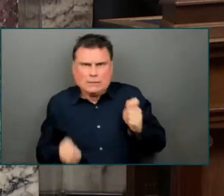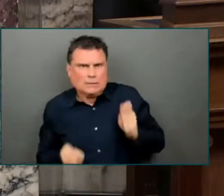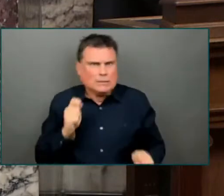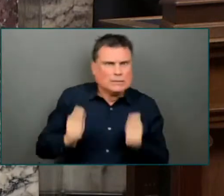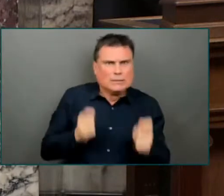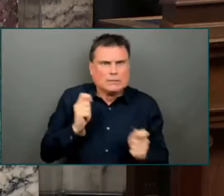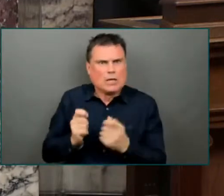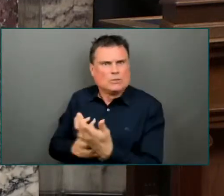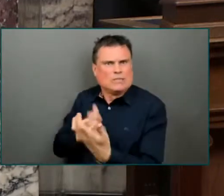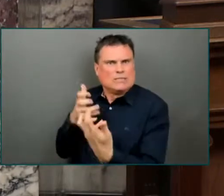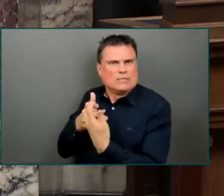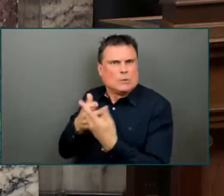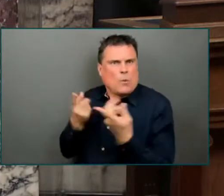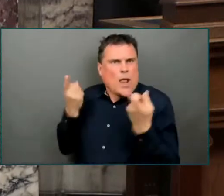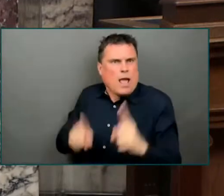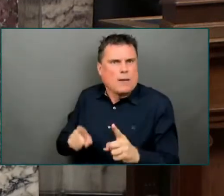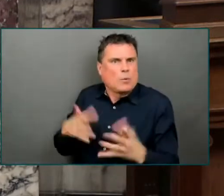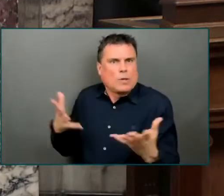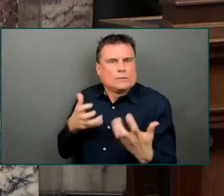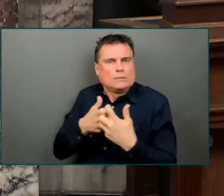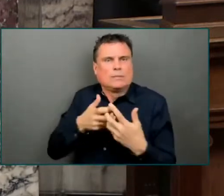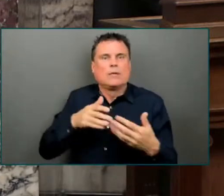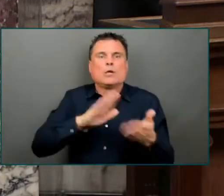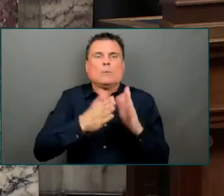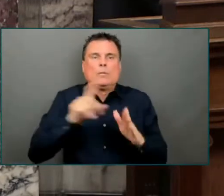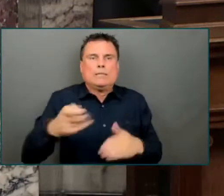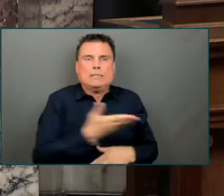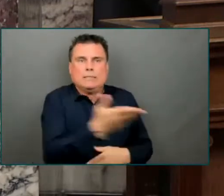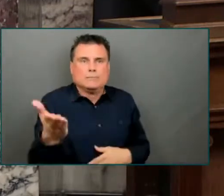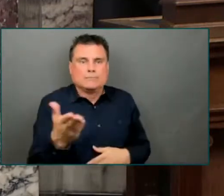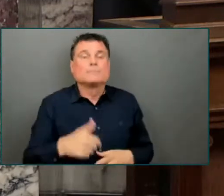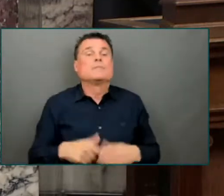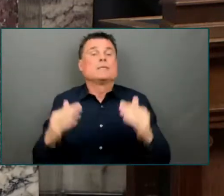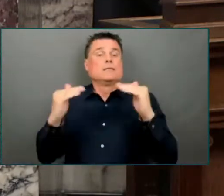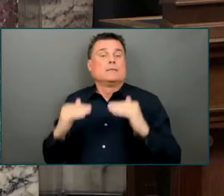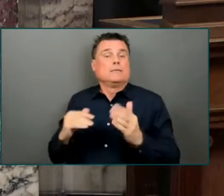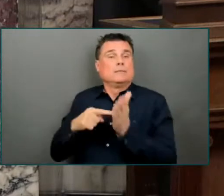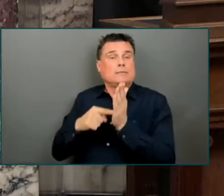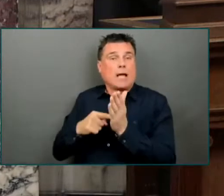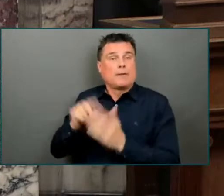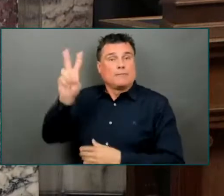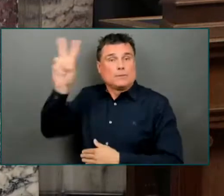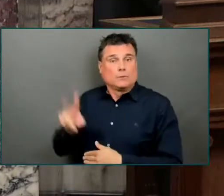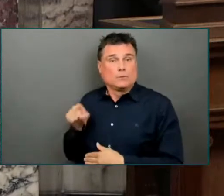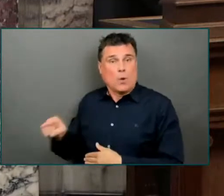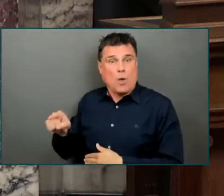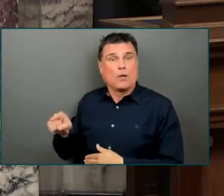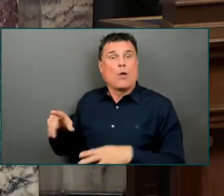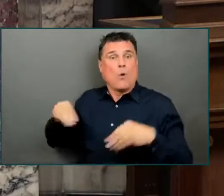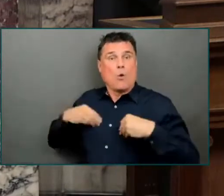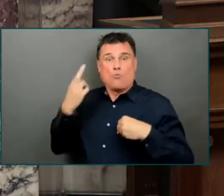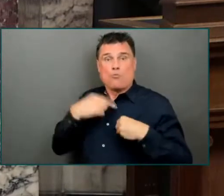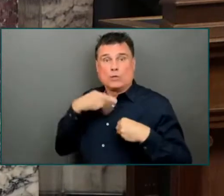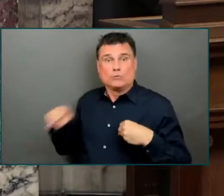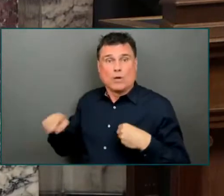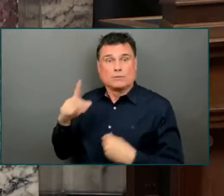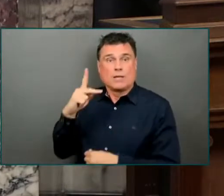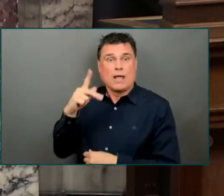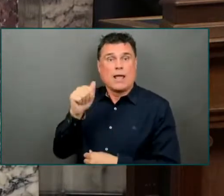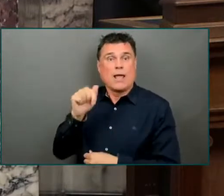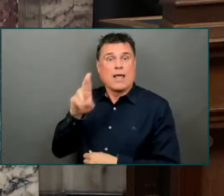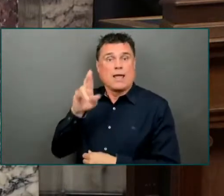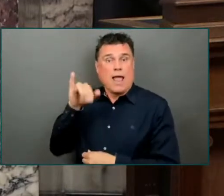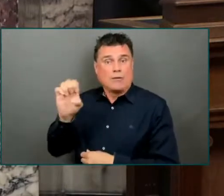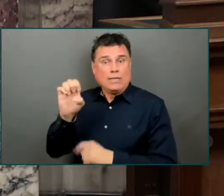local industry come together and share information on everything from ordering plexiglass barriers to navigating support